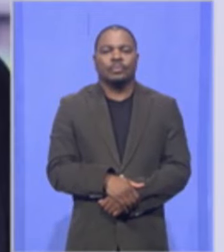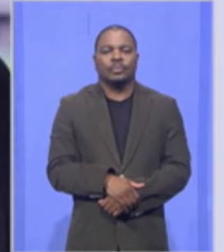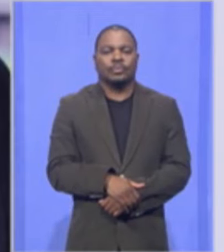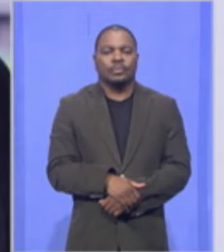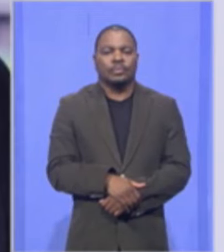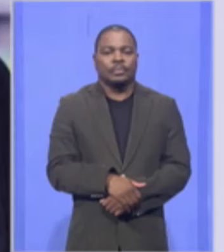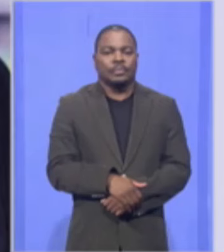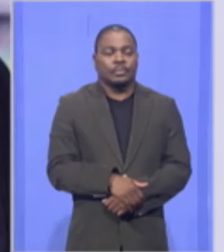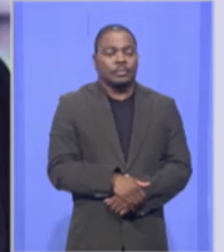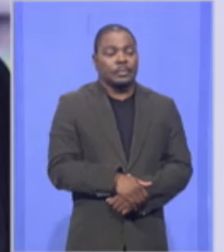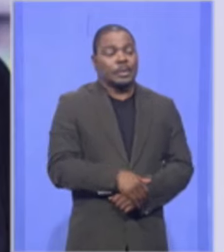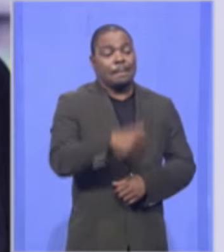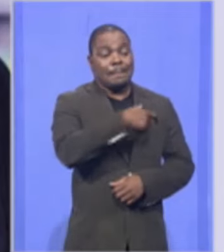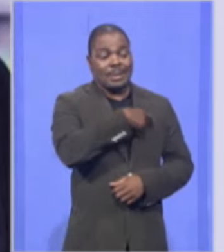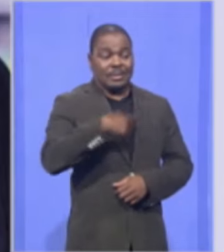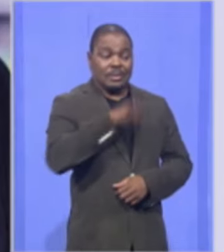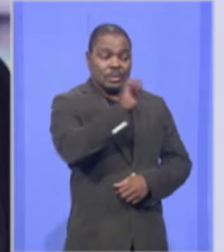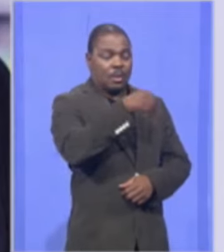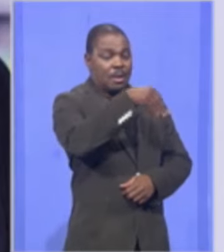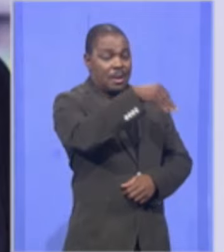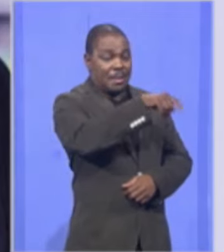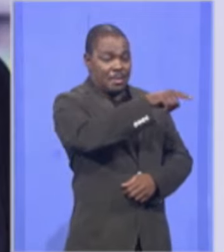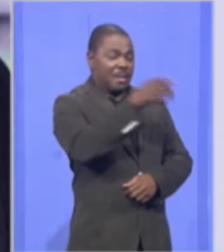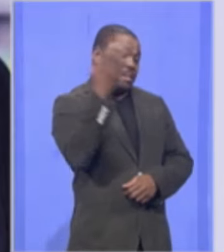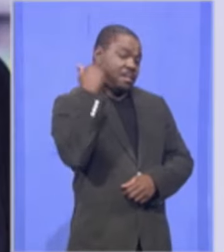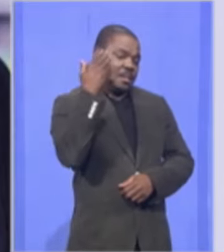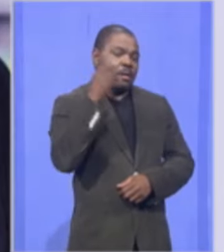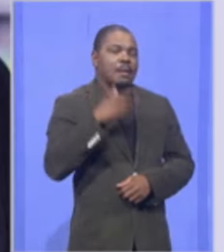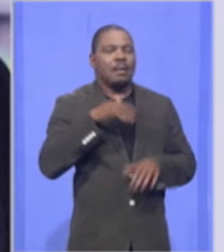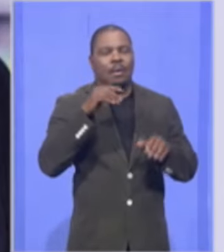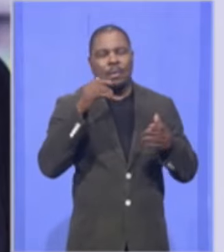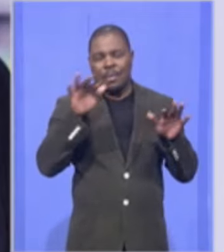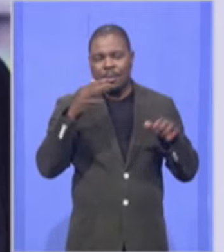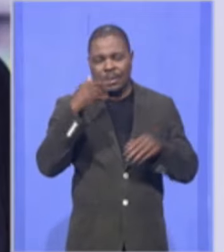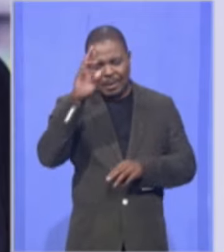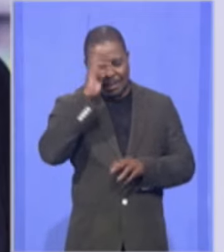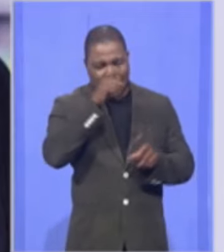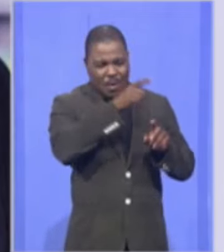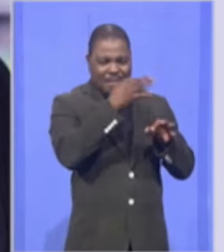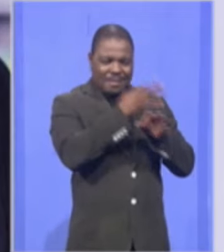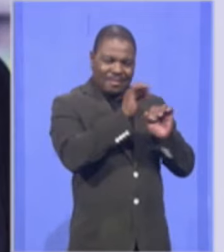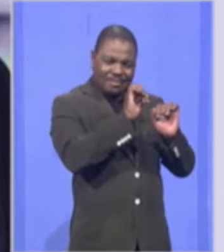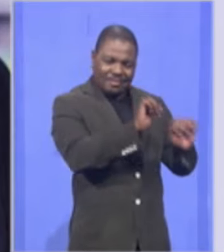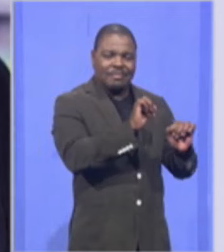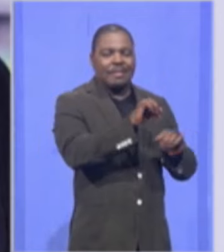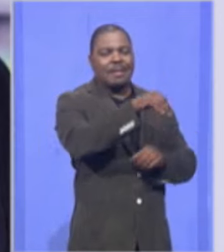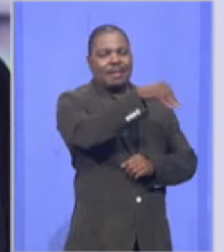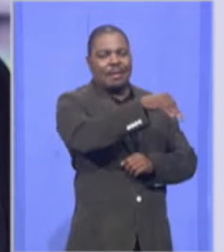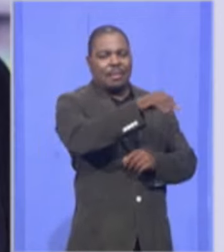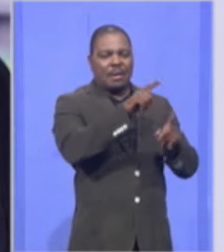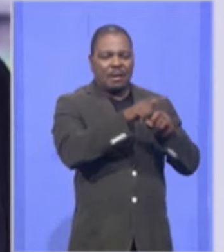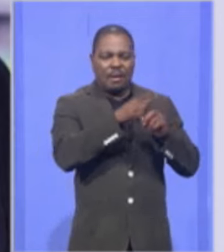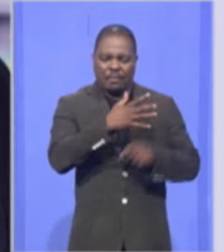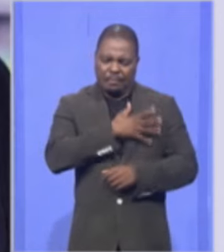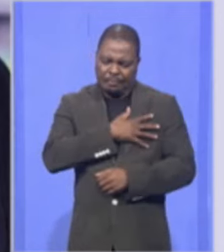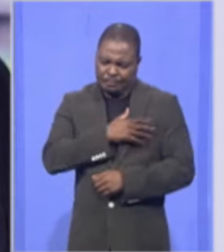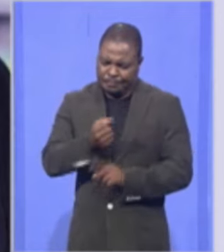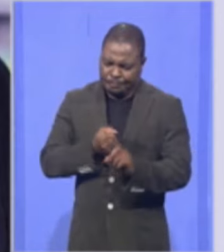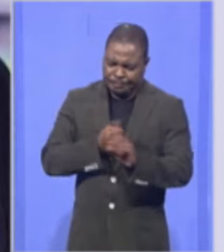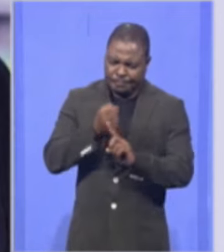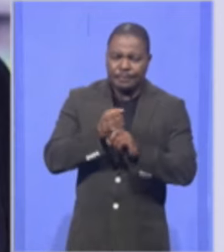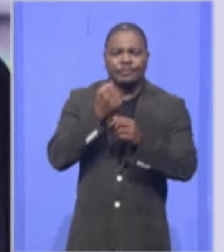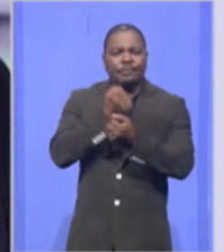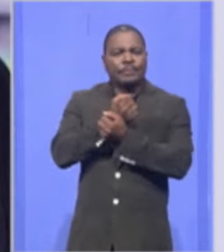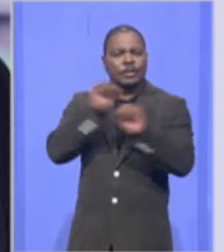Namibia, President Nujoma will forever be remembered as the father of the nation, a fearless freedom fighter, and a unifying force